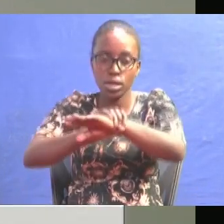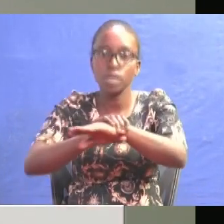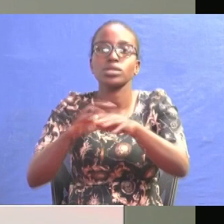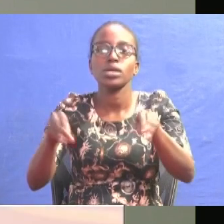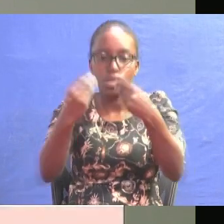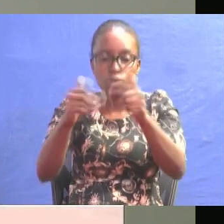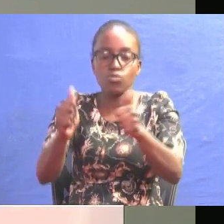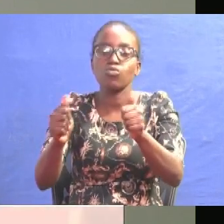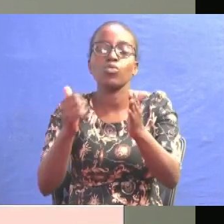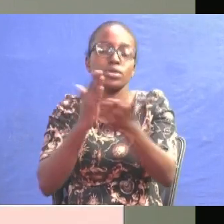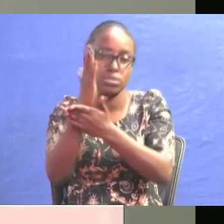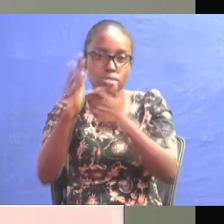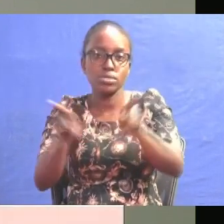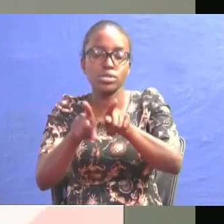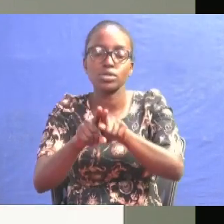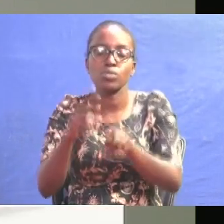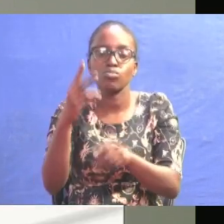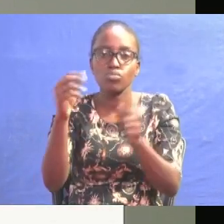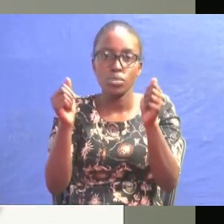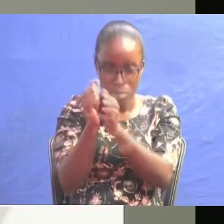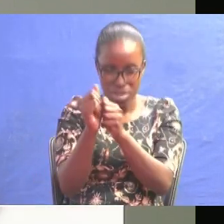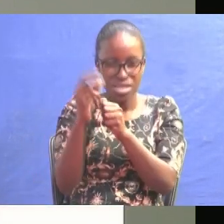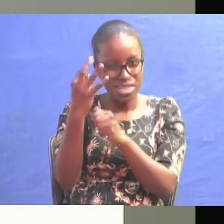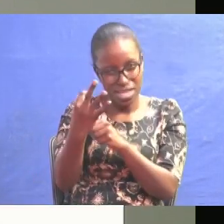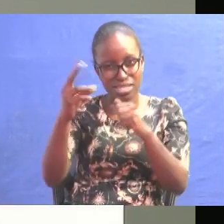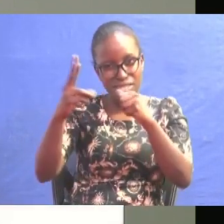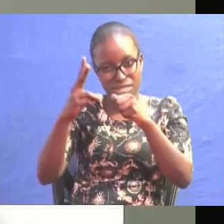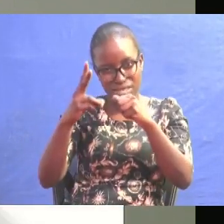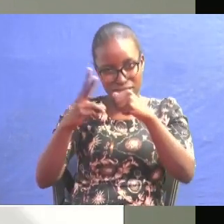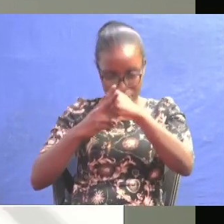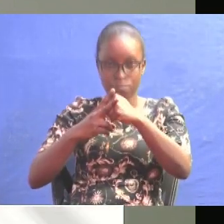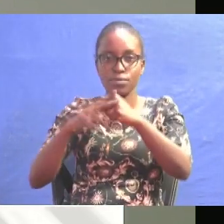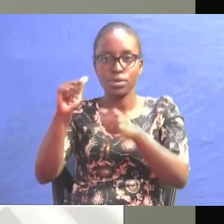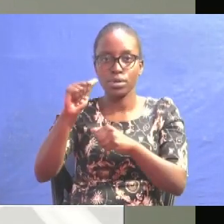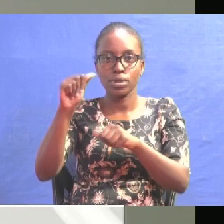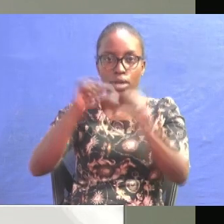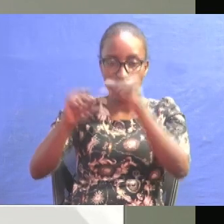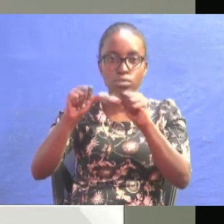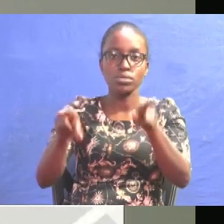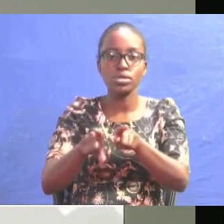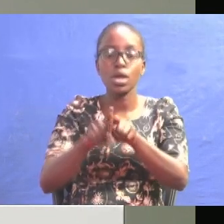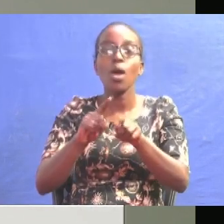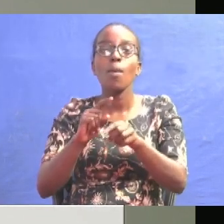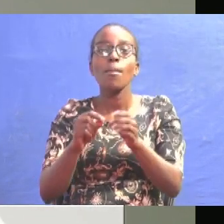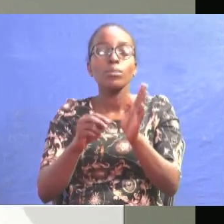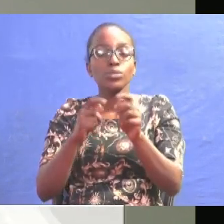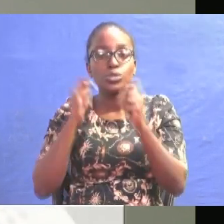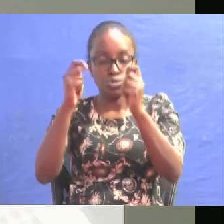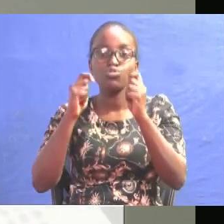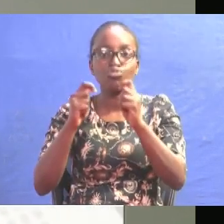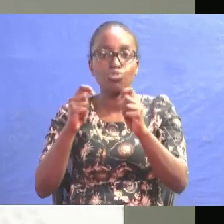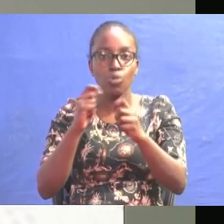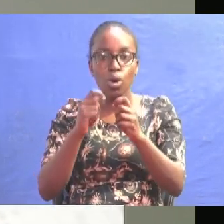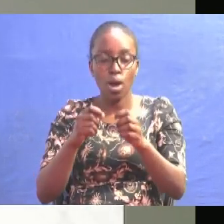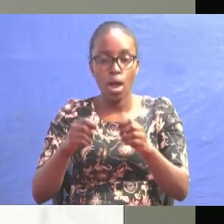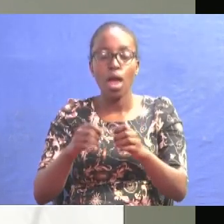through Article 37 of our constitution, which clearly states that Kenyans have the right to demonstrate, assemble,